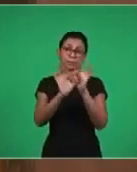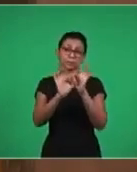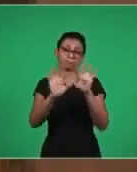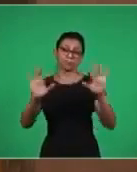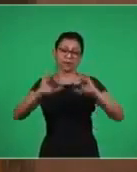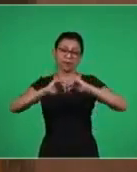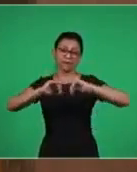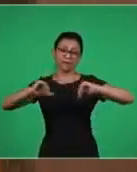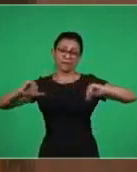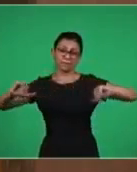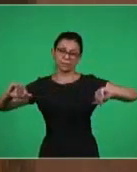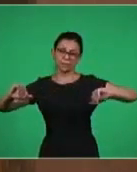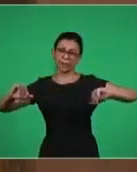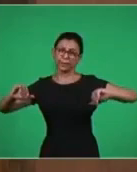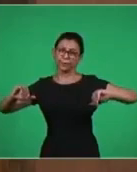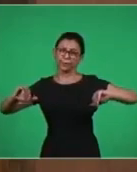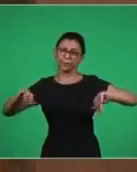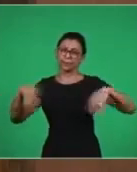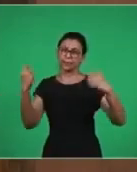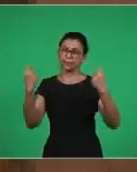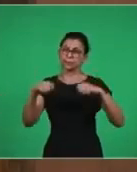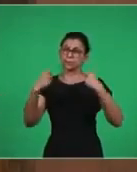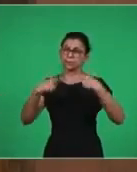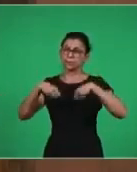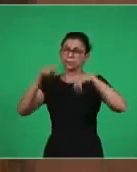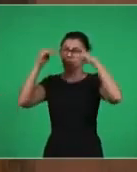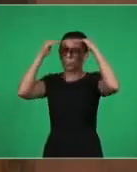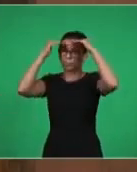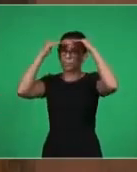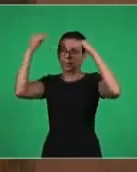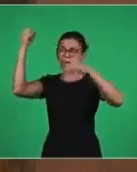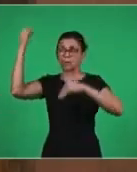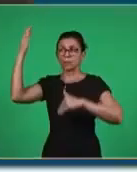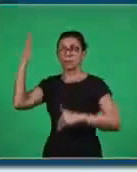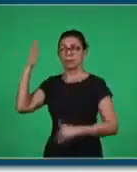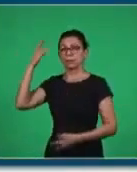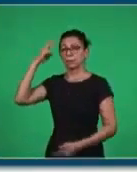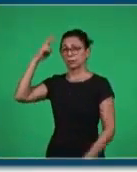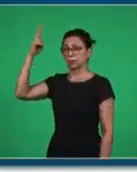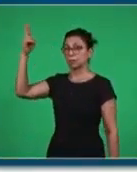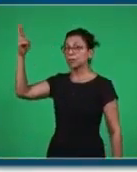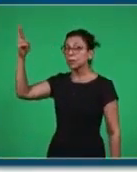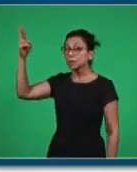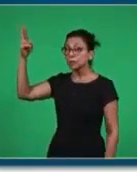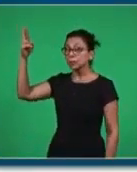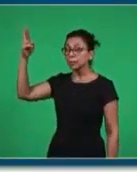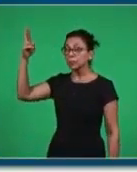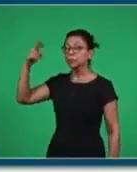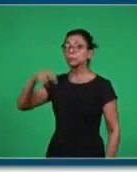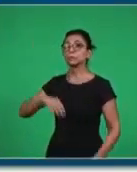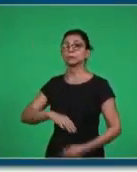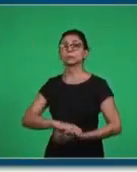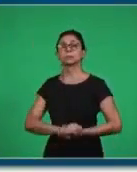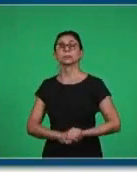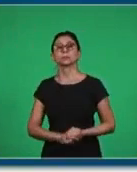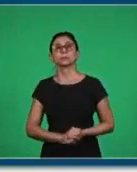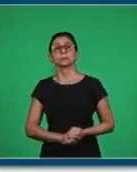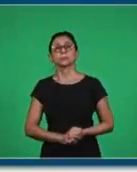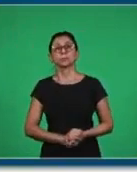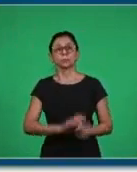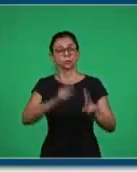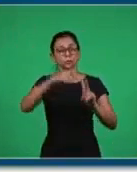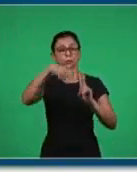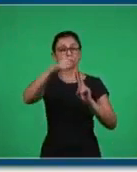that didn't have the opportunity to show their church the instruction of the Lord, we've been preparing